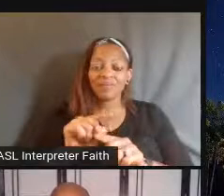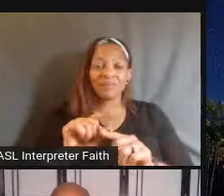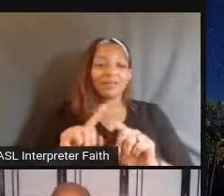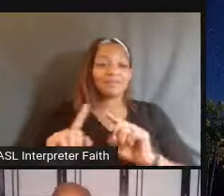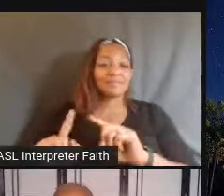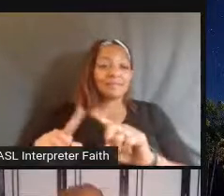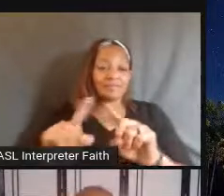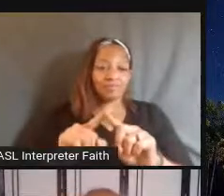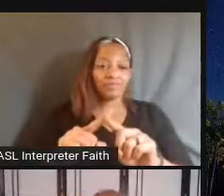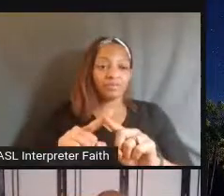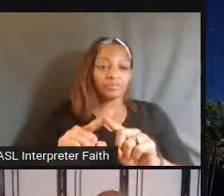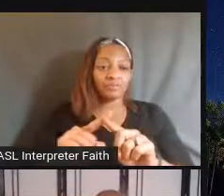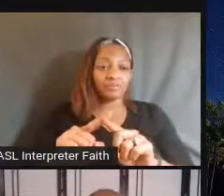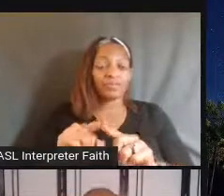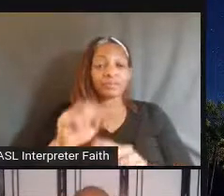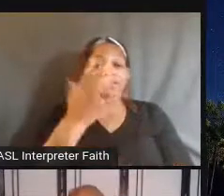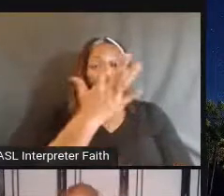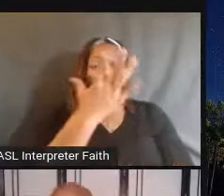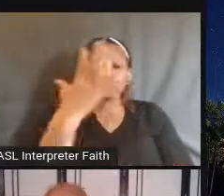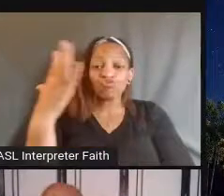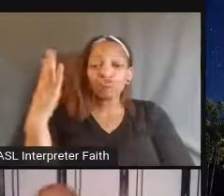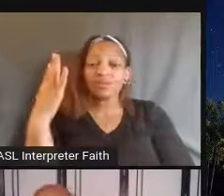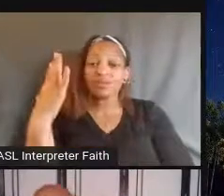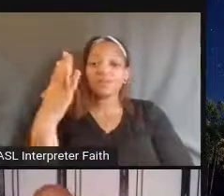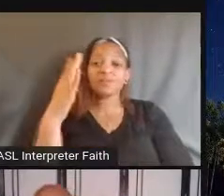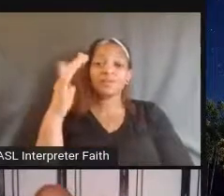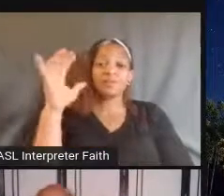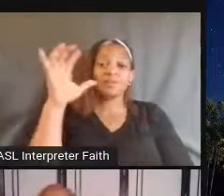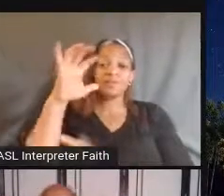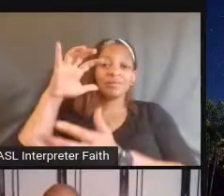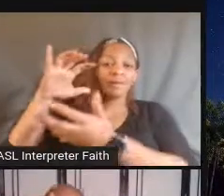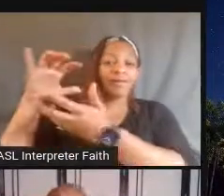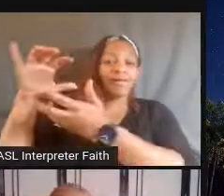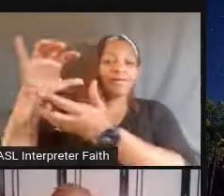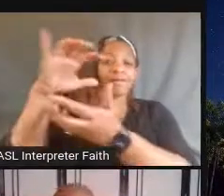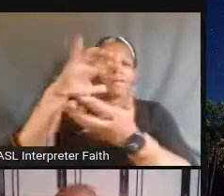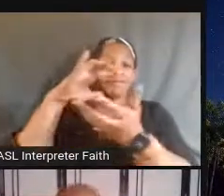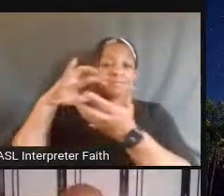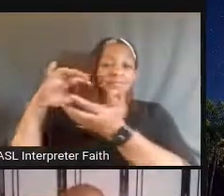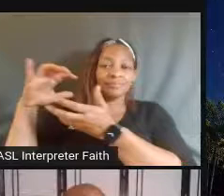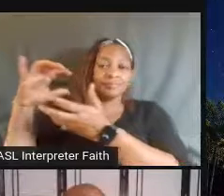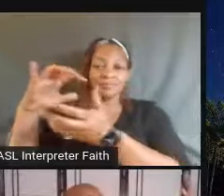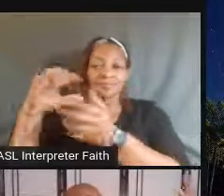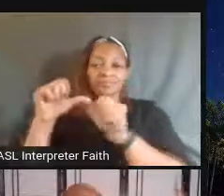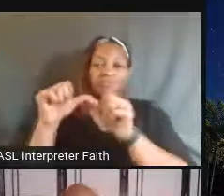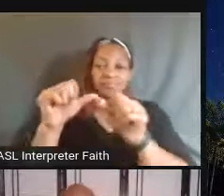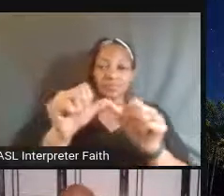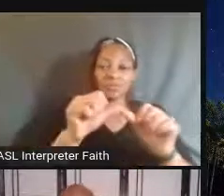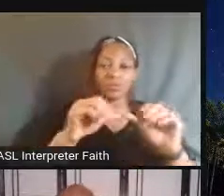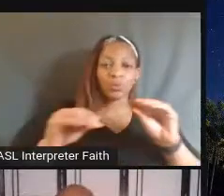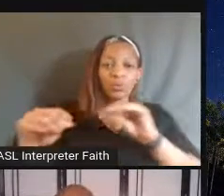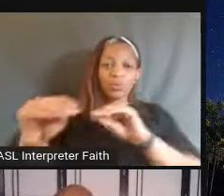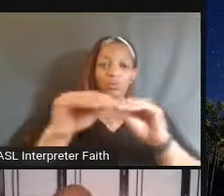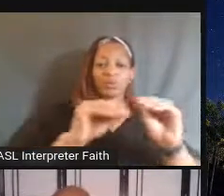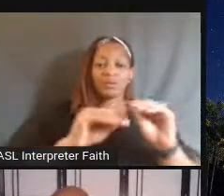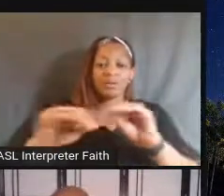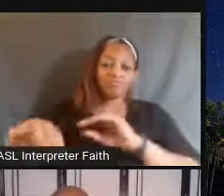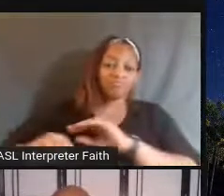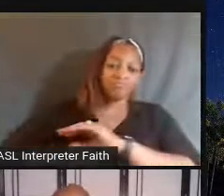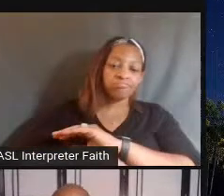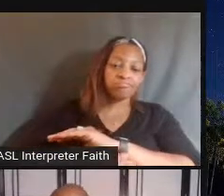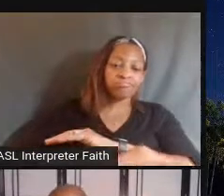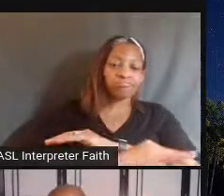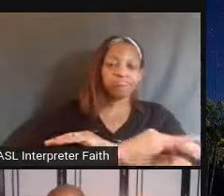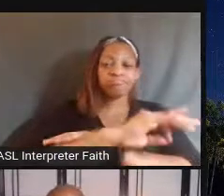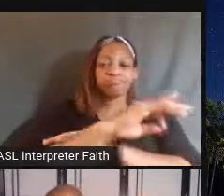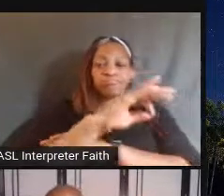landscapes. The trees, the clouds that are ever moving, the rising and setting of the sun